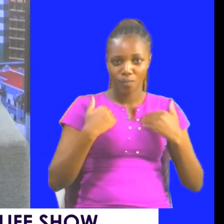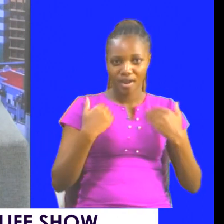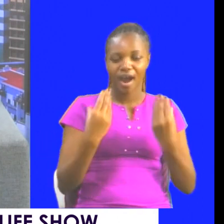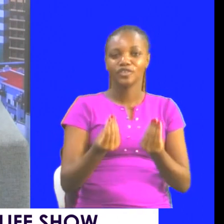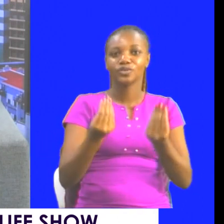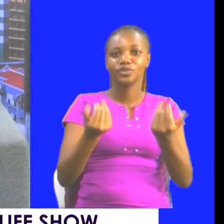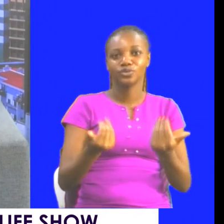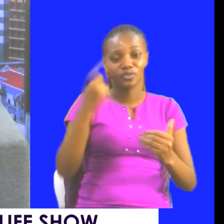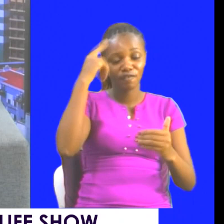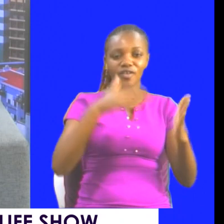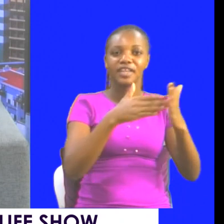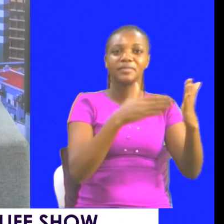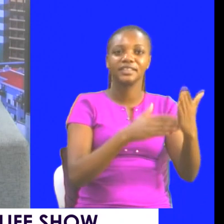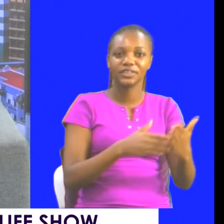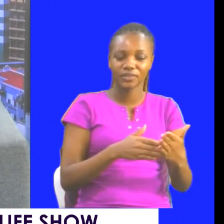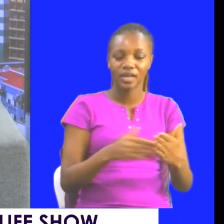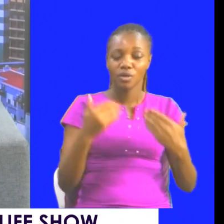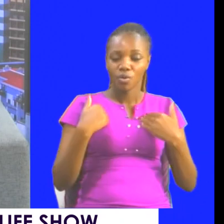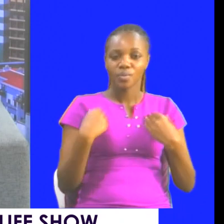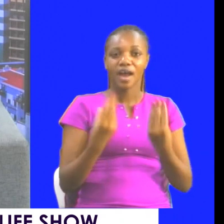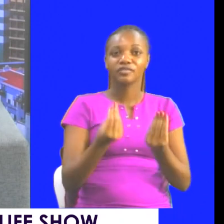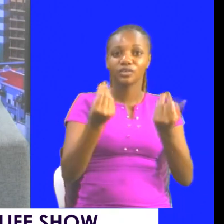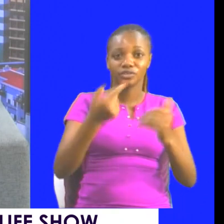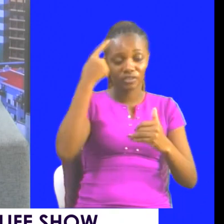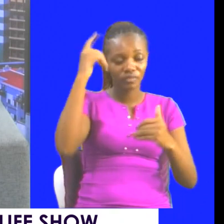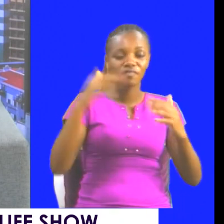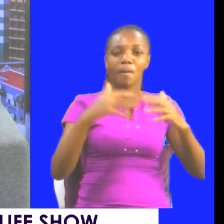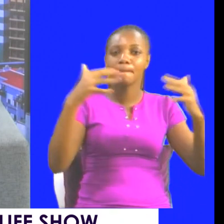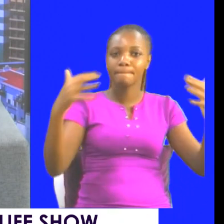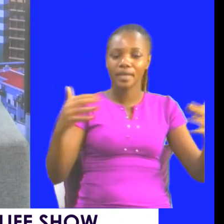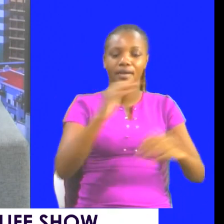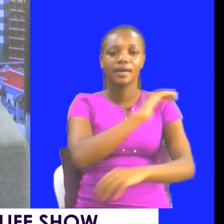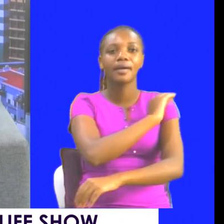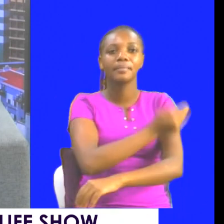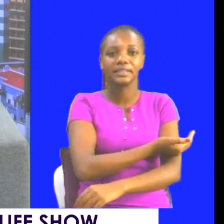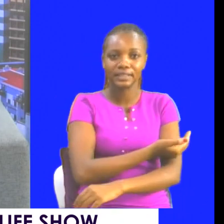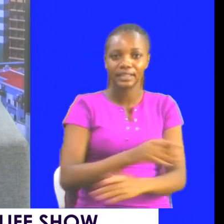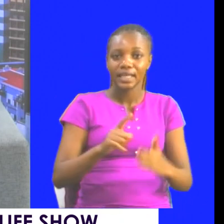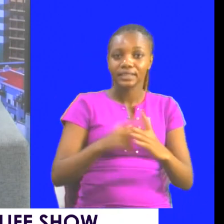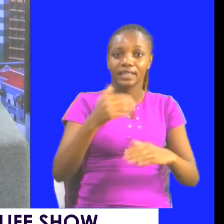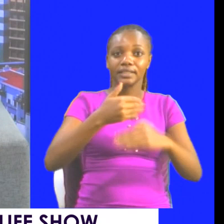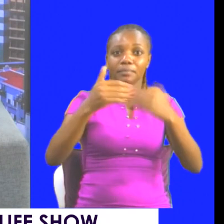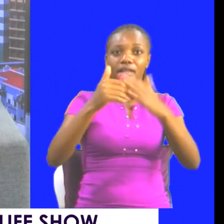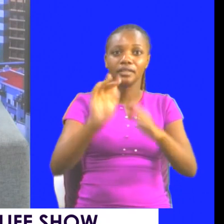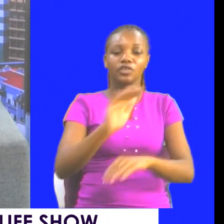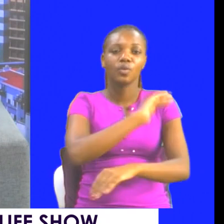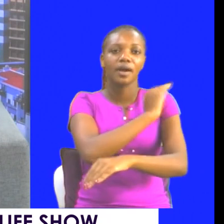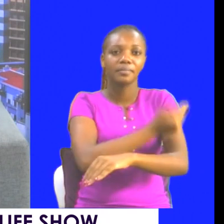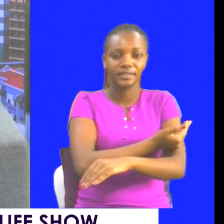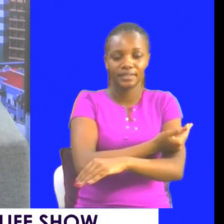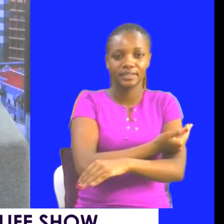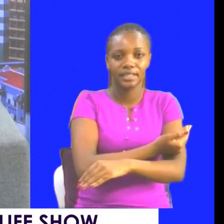for limitations. There is a solution for greater capacity. Start building your capacity for greater